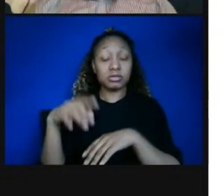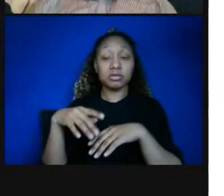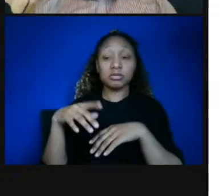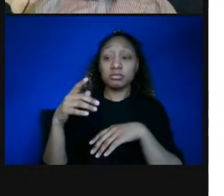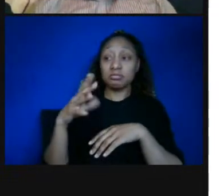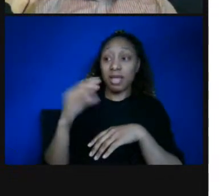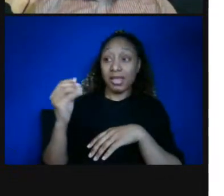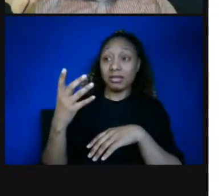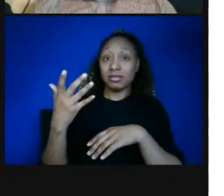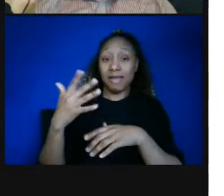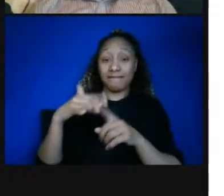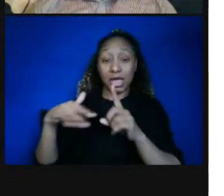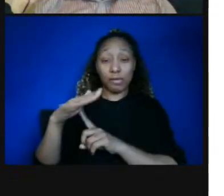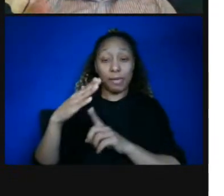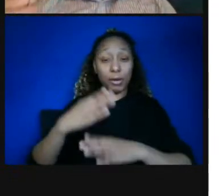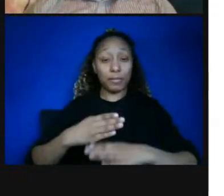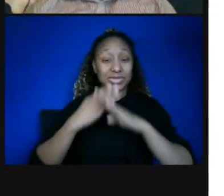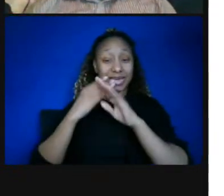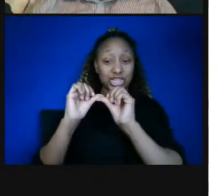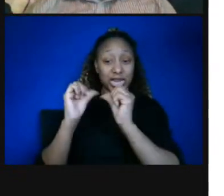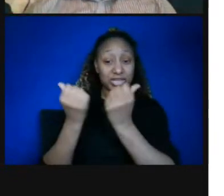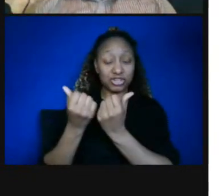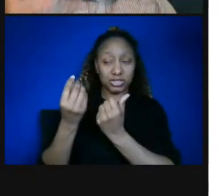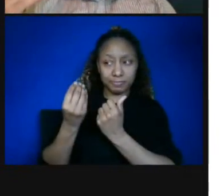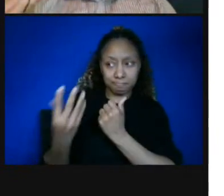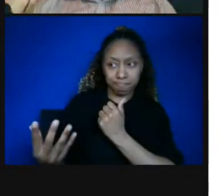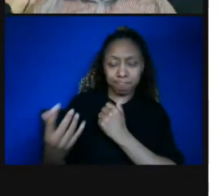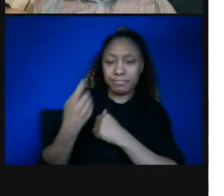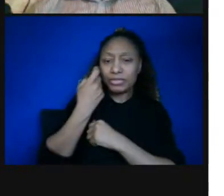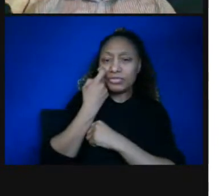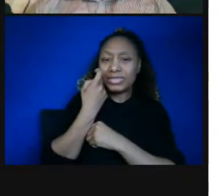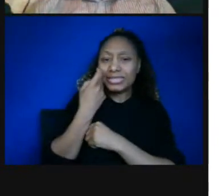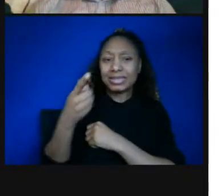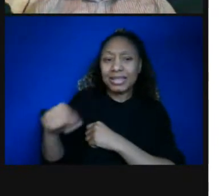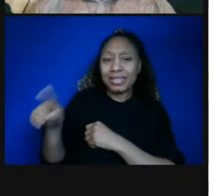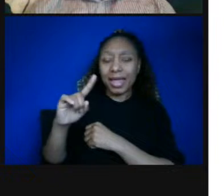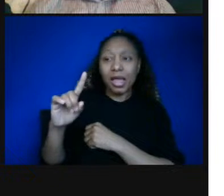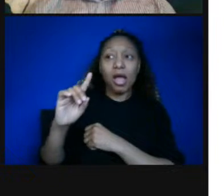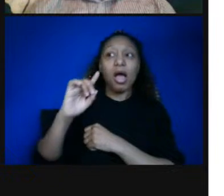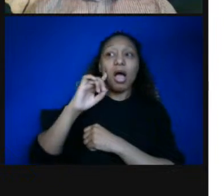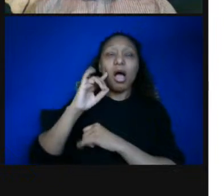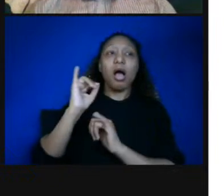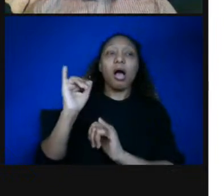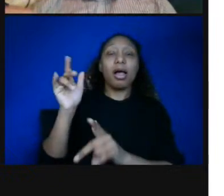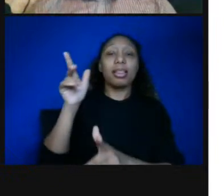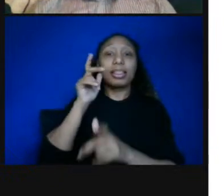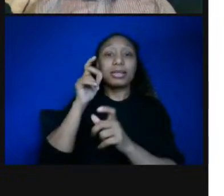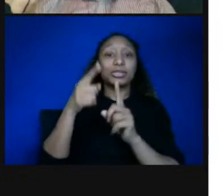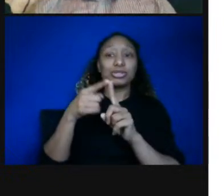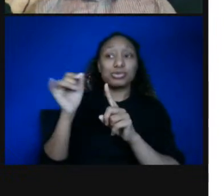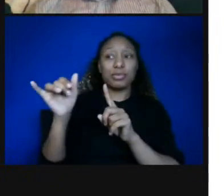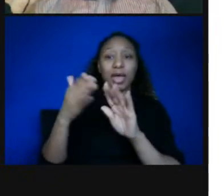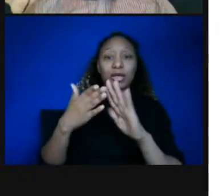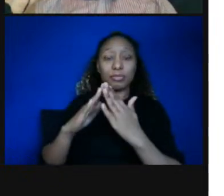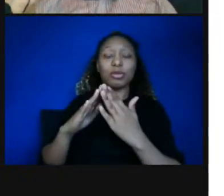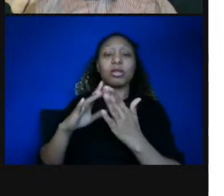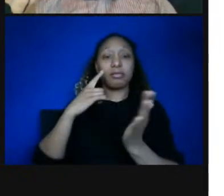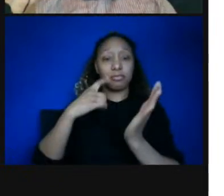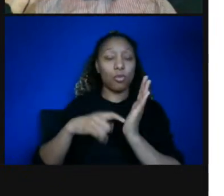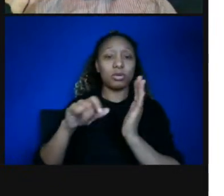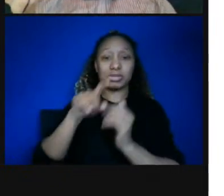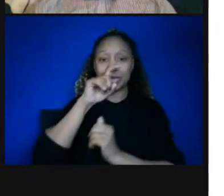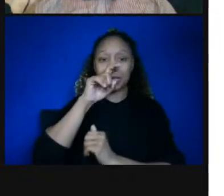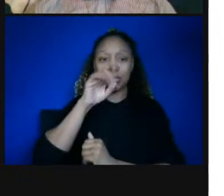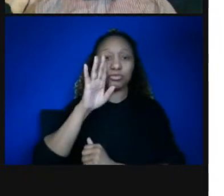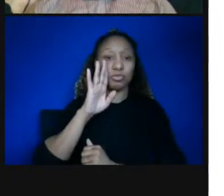Environmental Protection Agency for a very long time, and it's only recently that they listened to the Mayaisuwàk community and found that to be true. But eagles